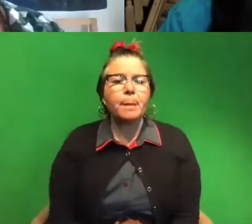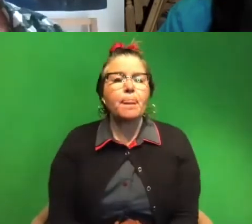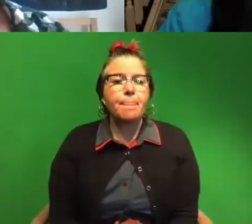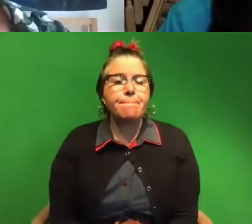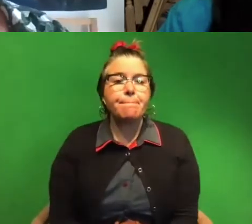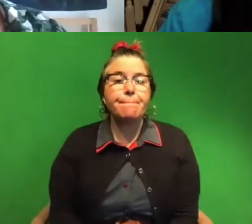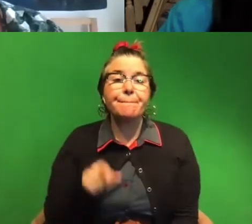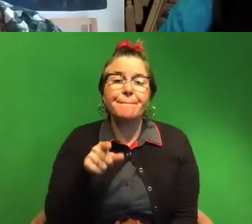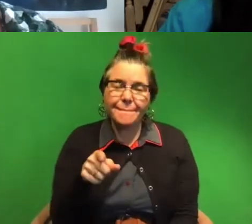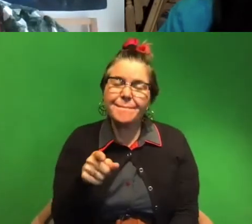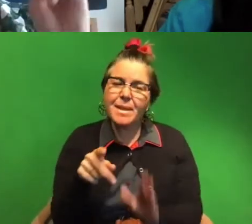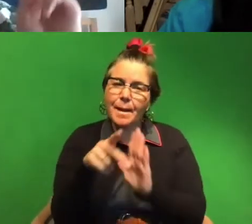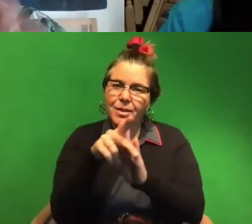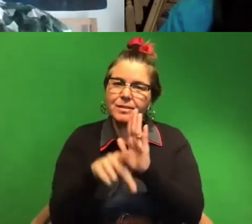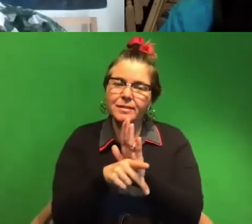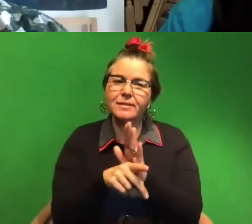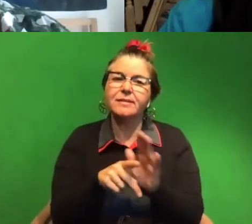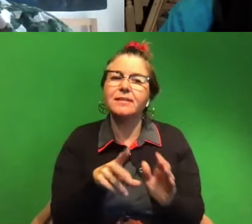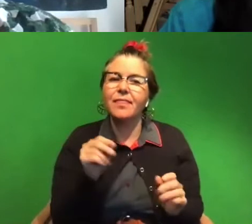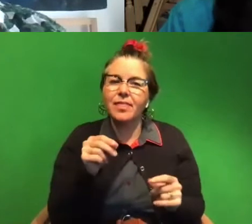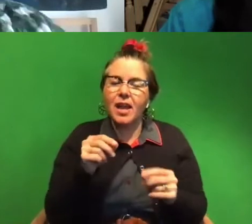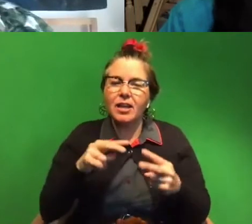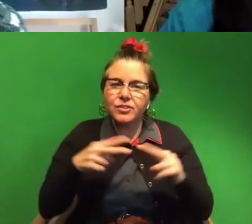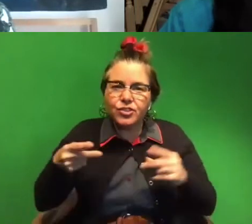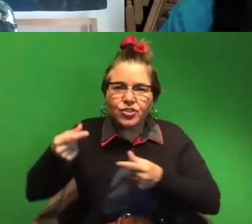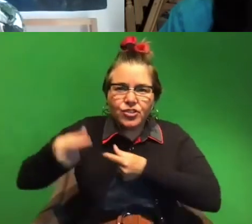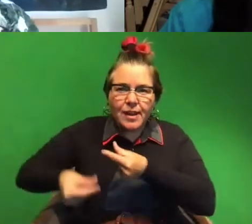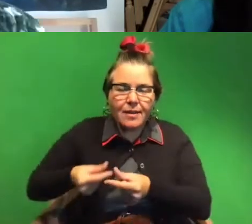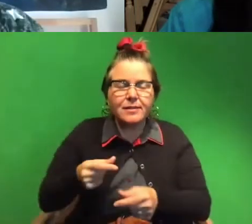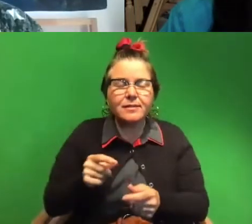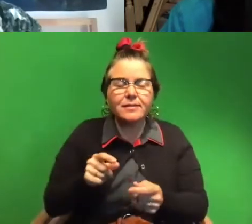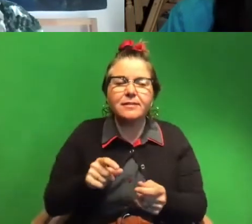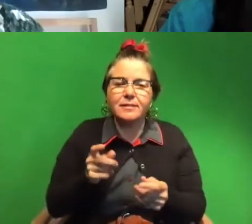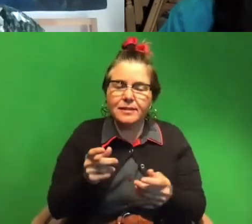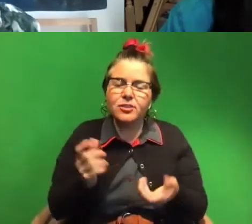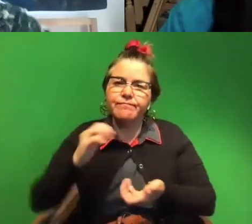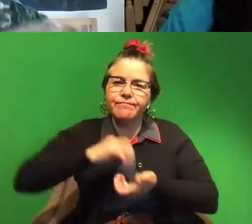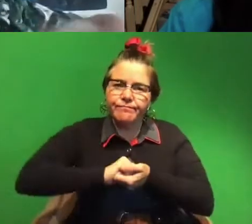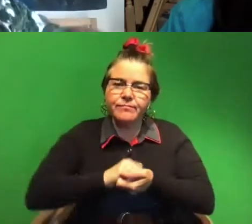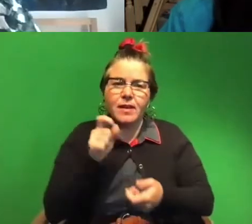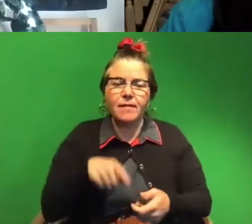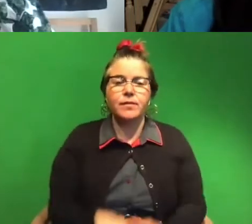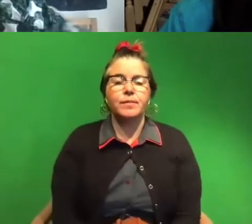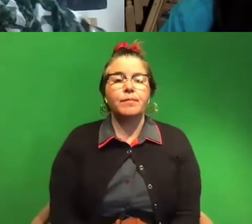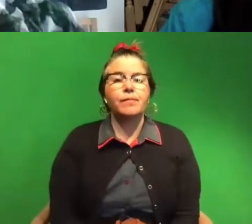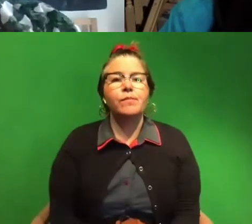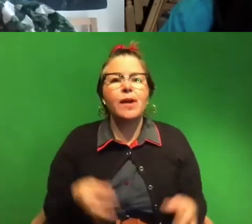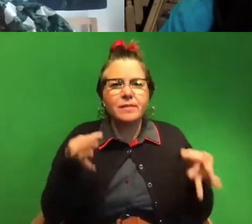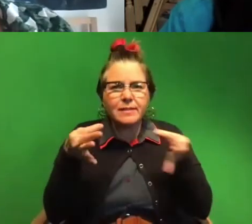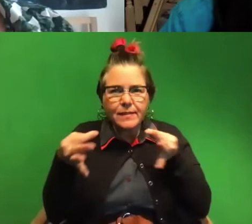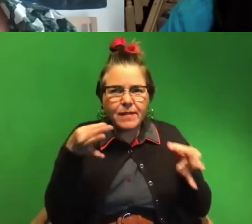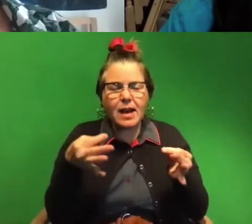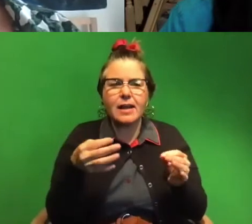This is where that policy and that genetics specifically need to work hand in hand. We need to be able to define what